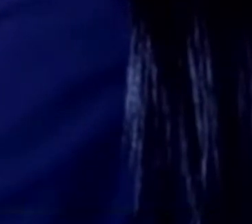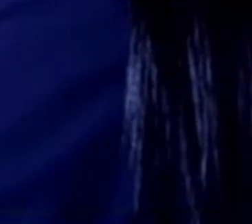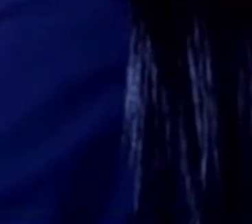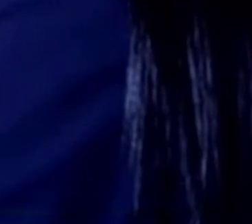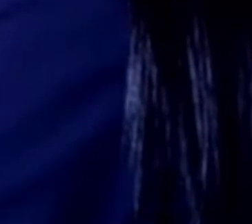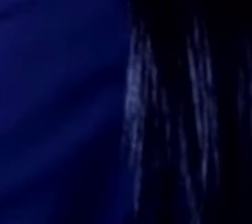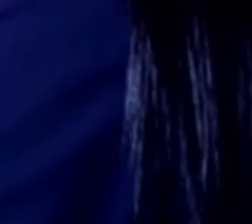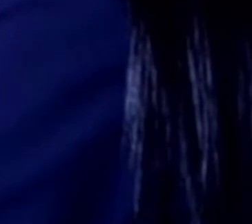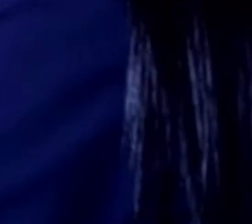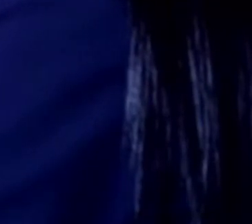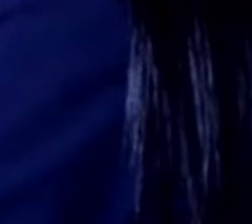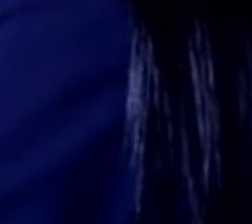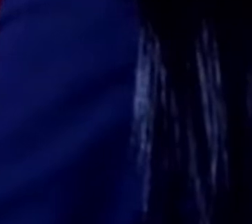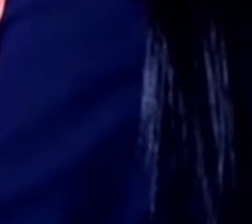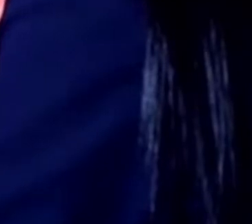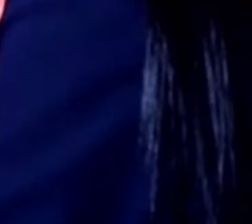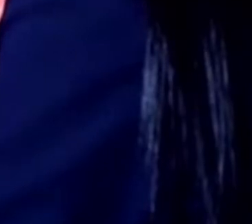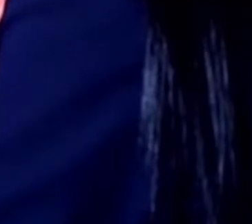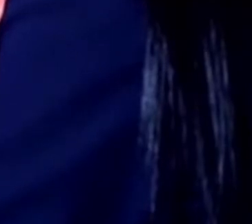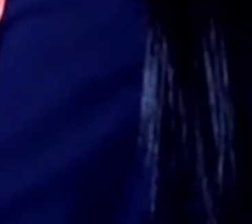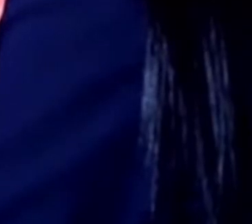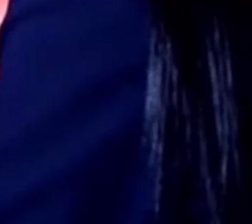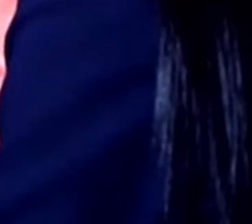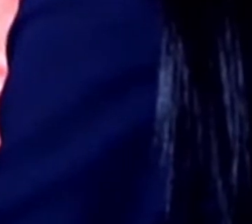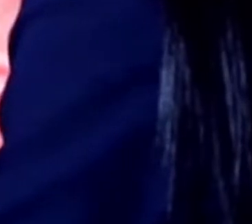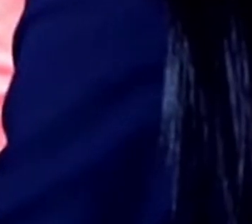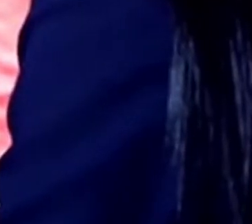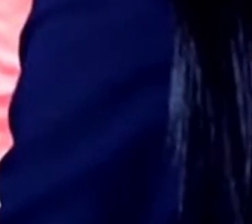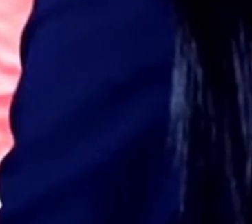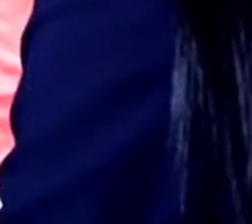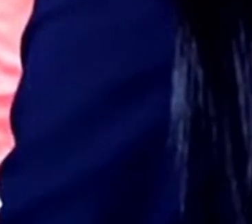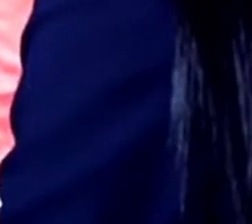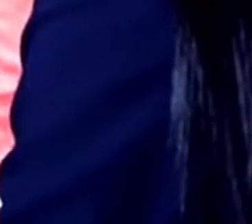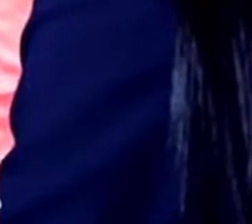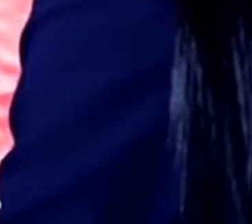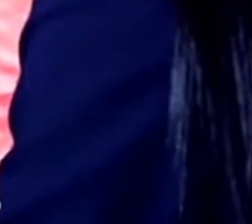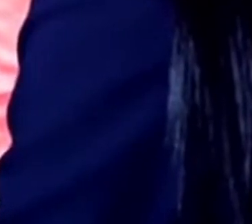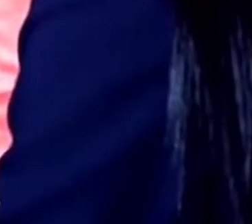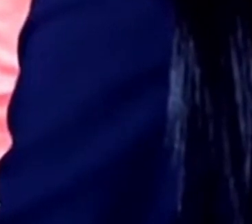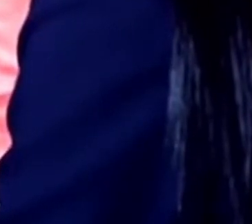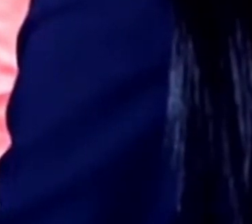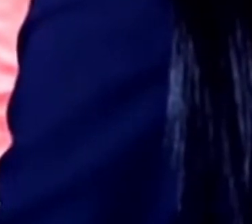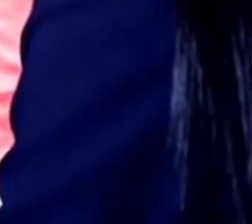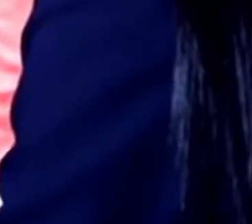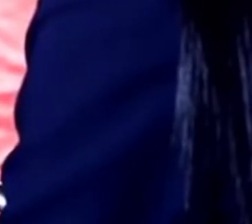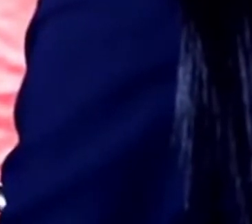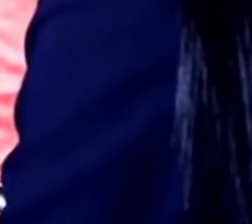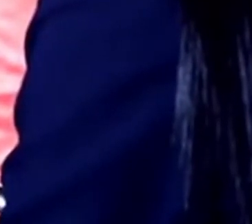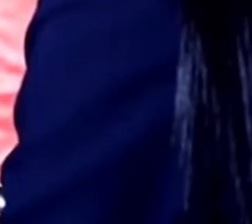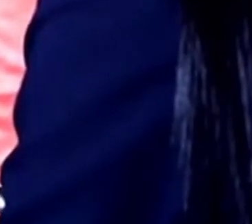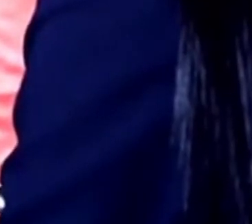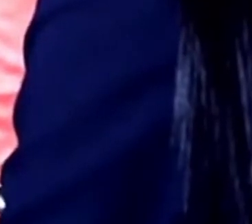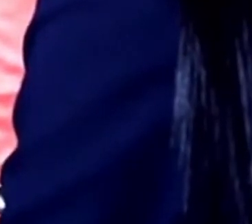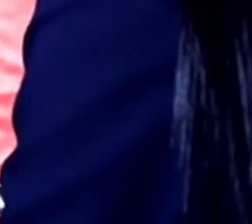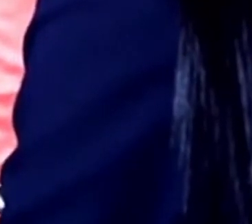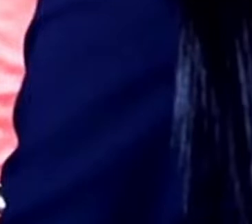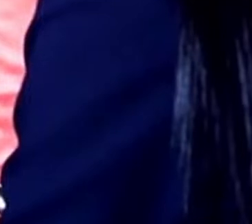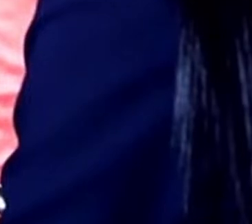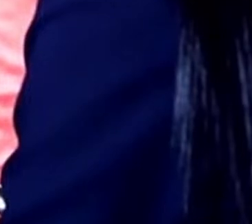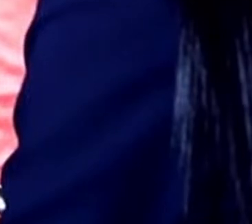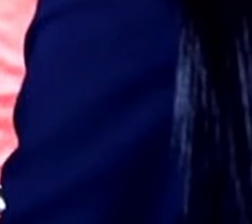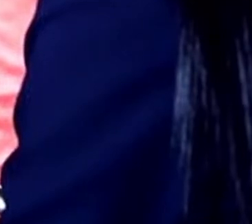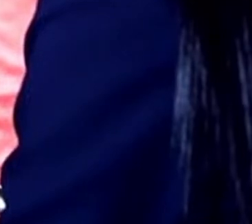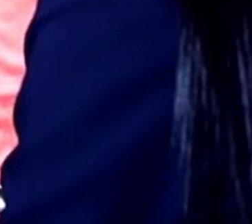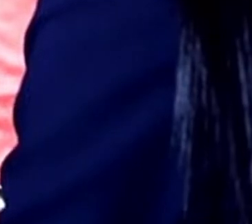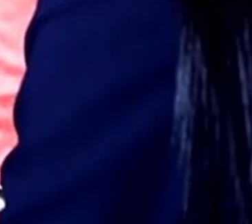course, we see a few developmental issues, projects we are building some houses. I also go to check, counter check what